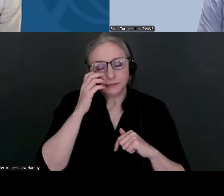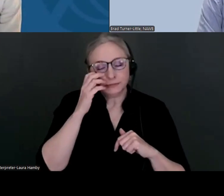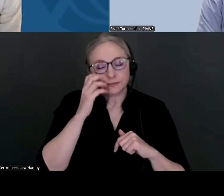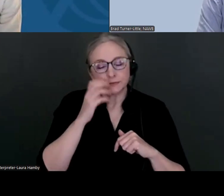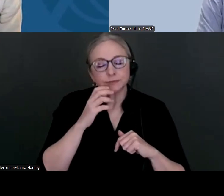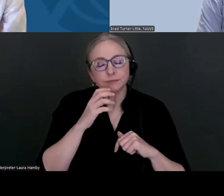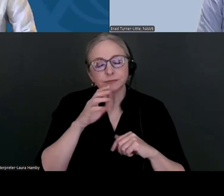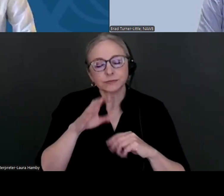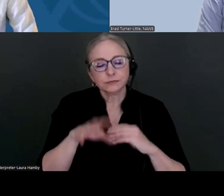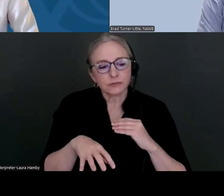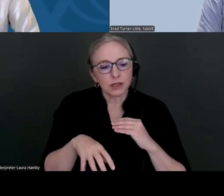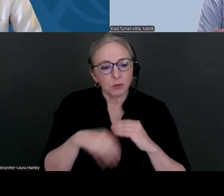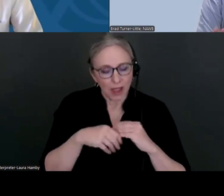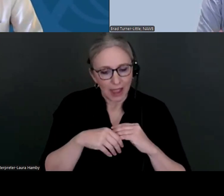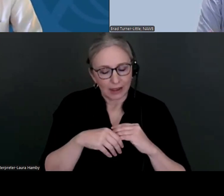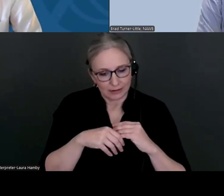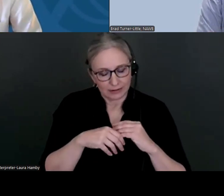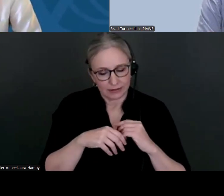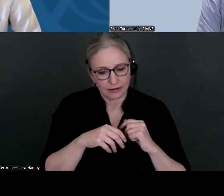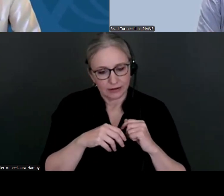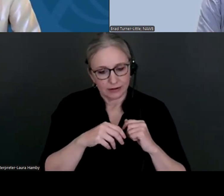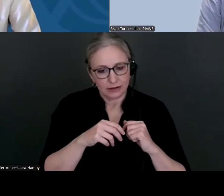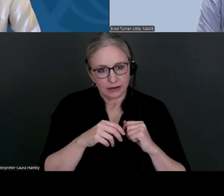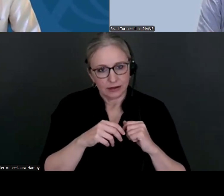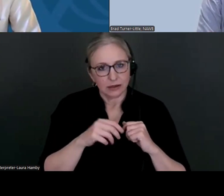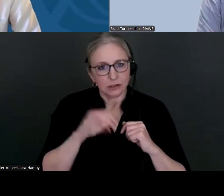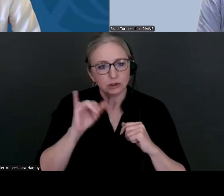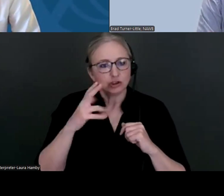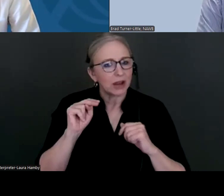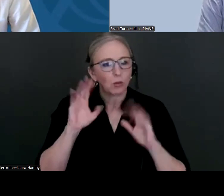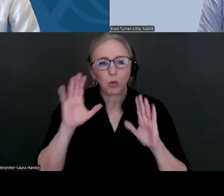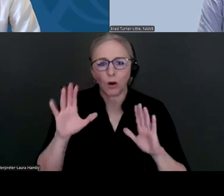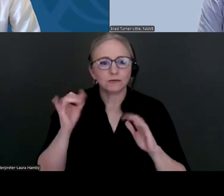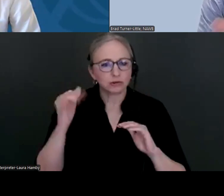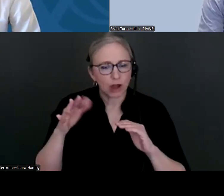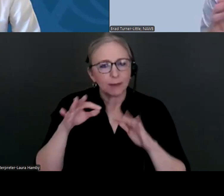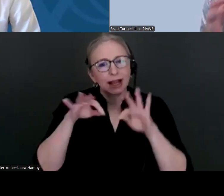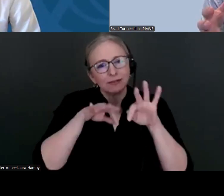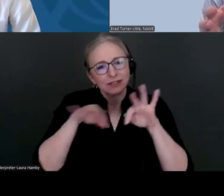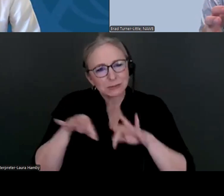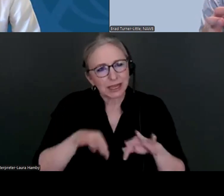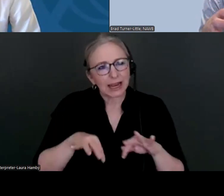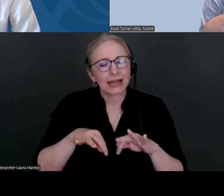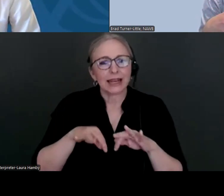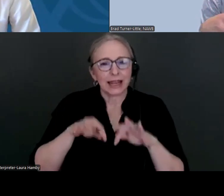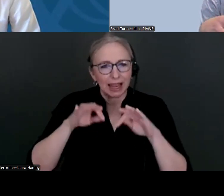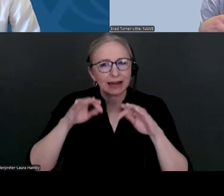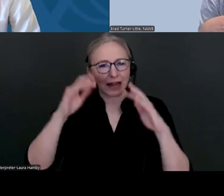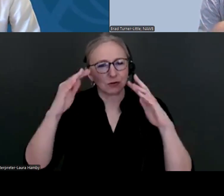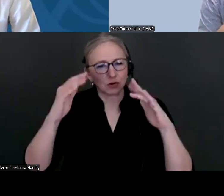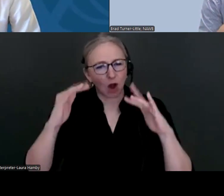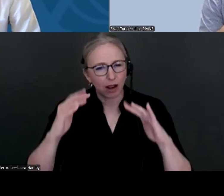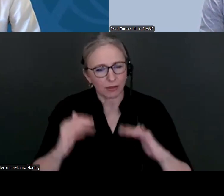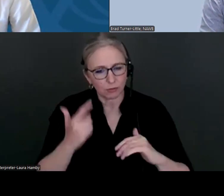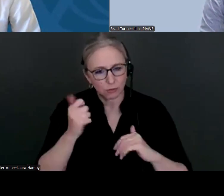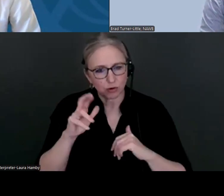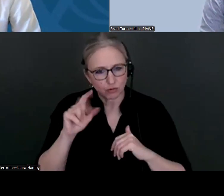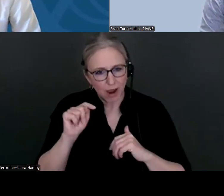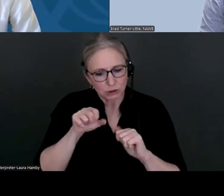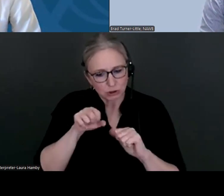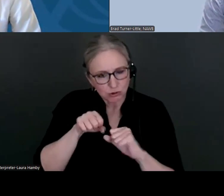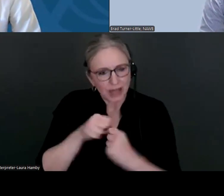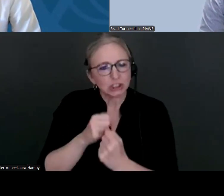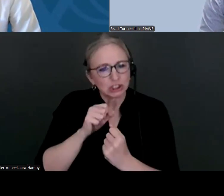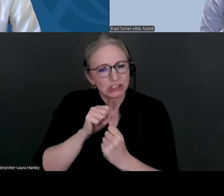quick. Jen did a really wonderful job sort of talking through the grant strategies as a part